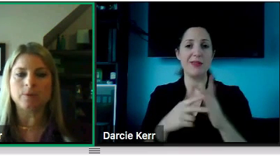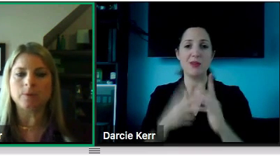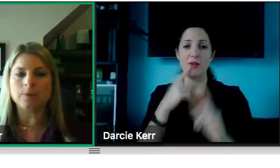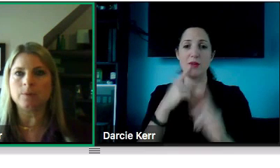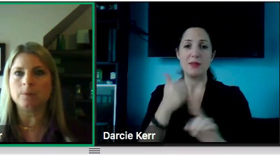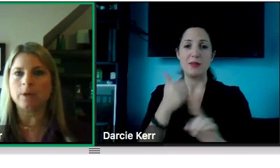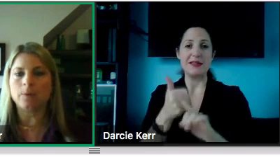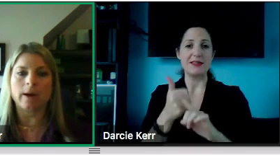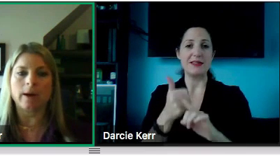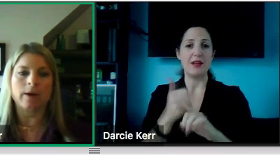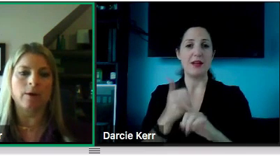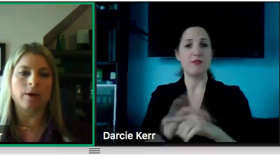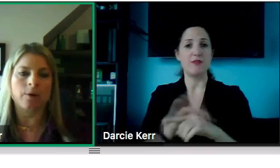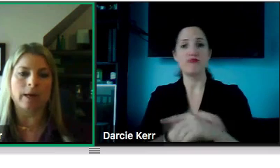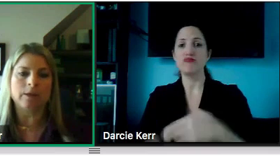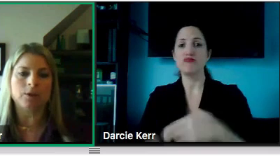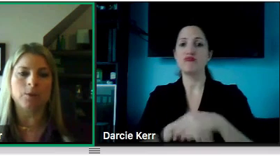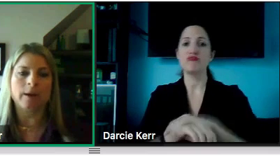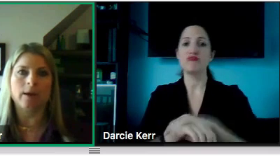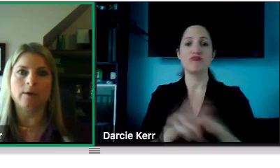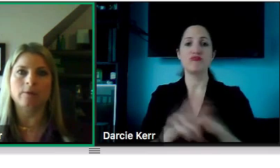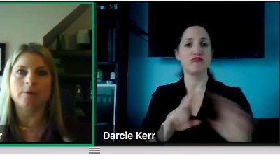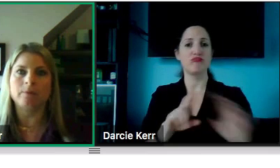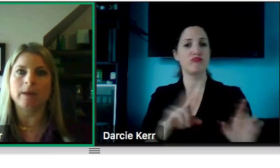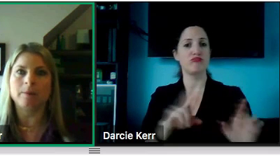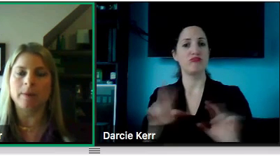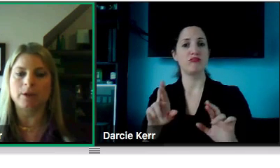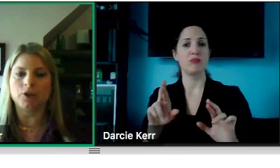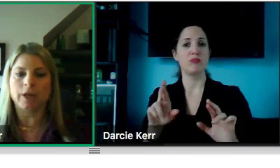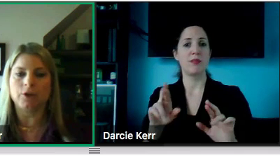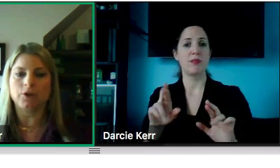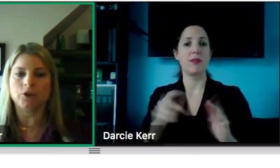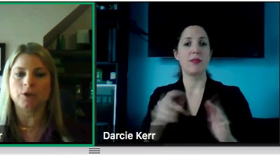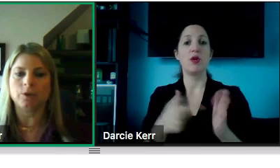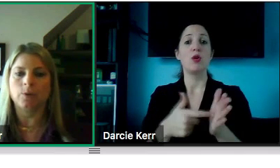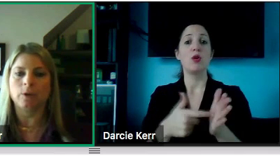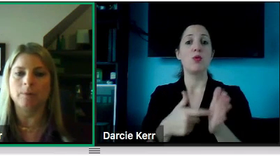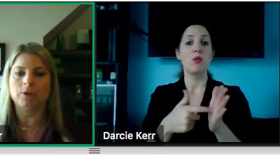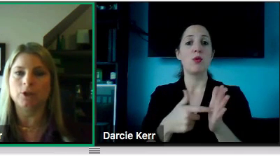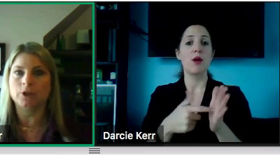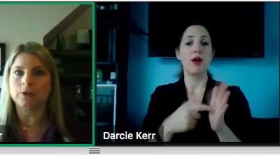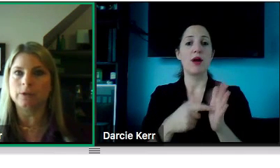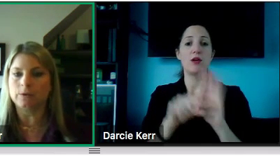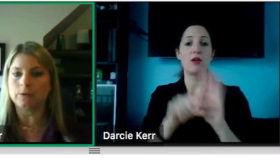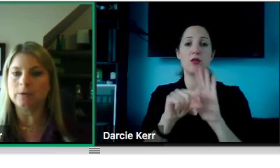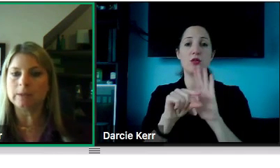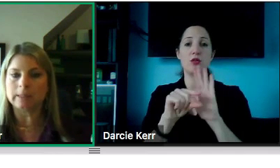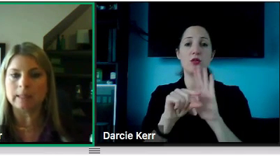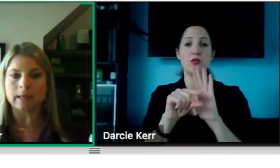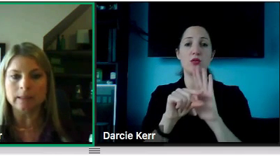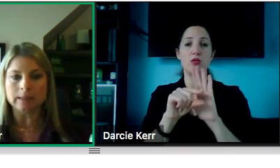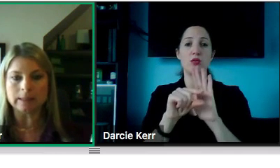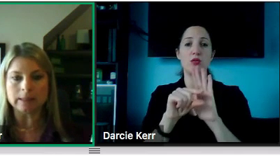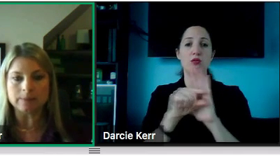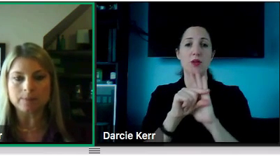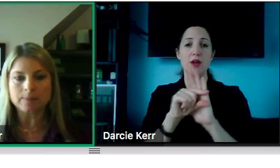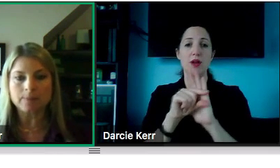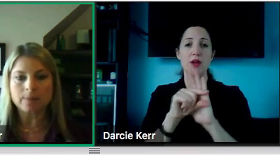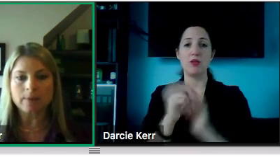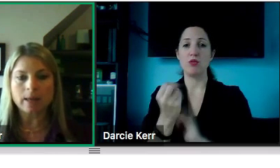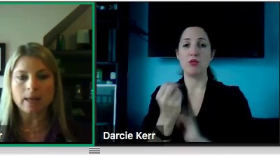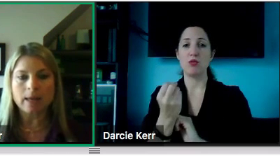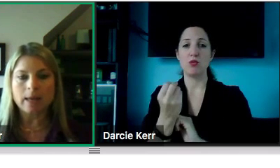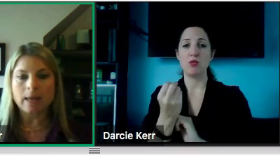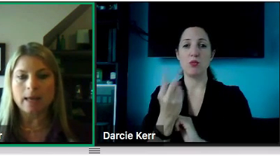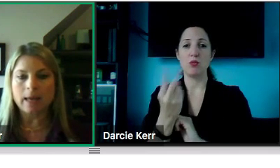We do require a grade 12 minimum education or mature student status.